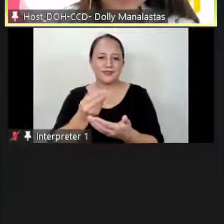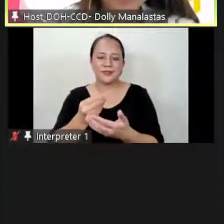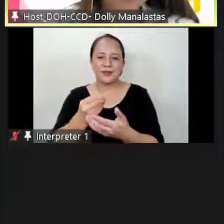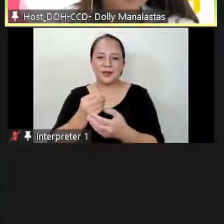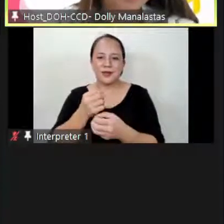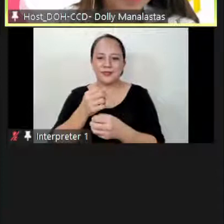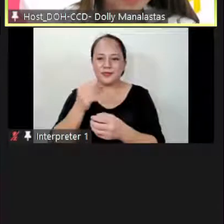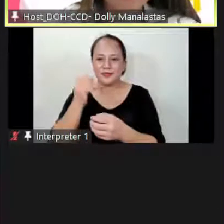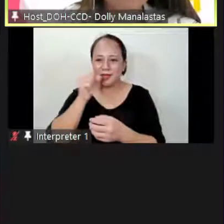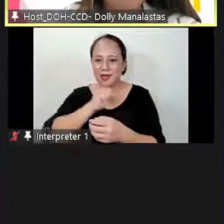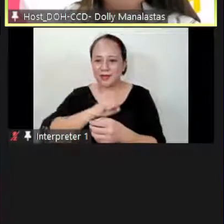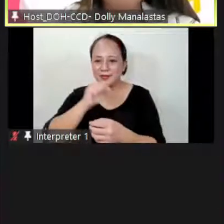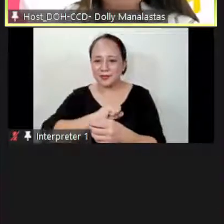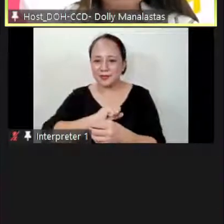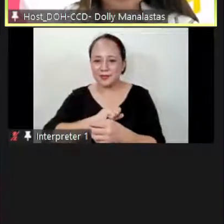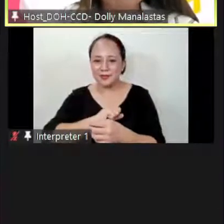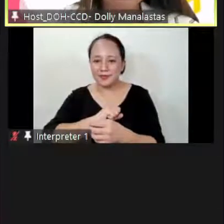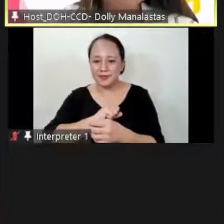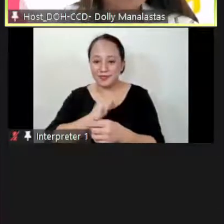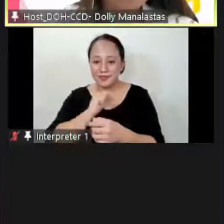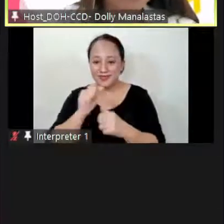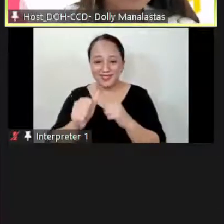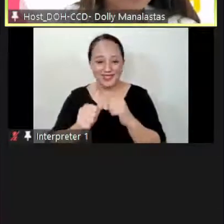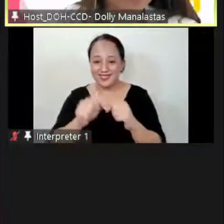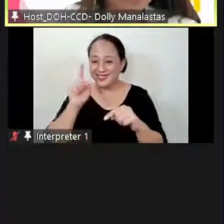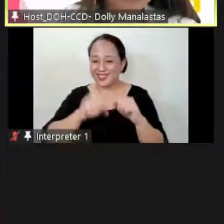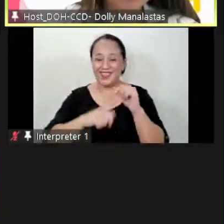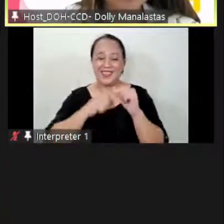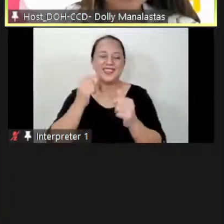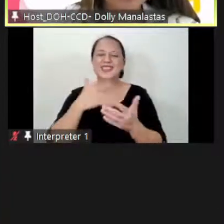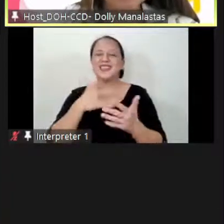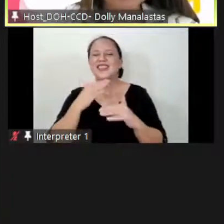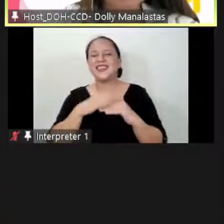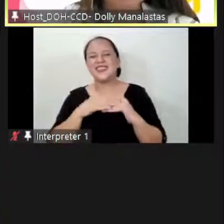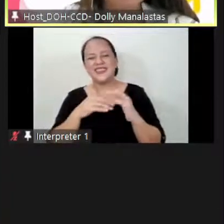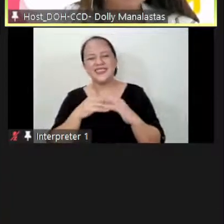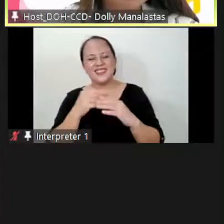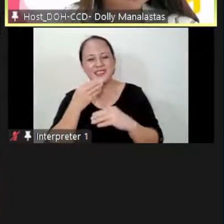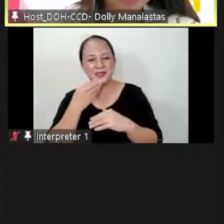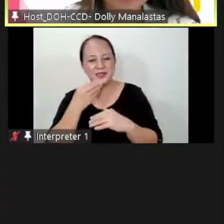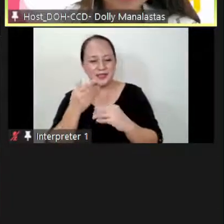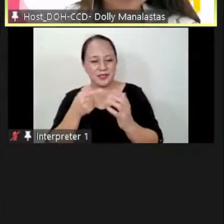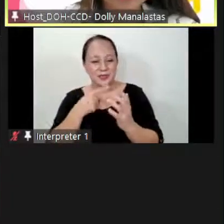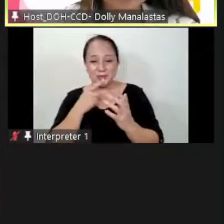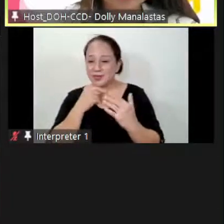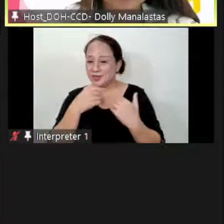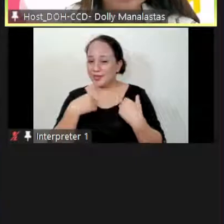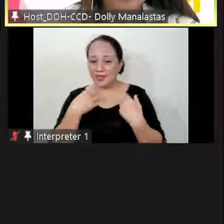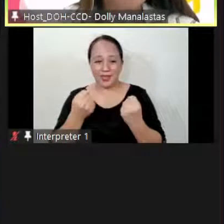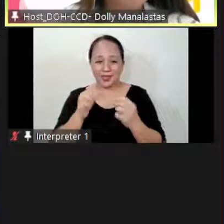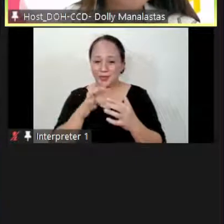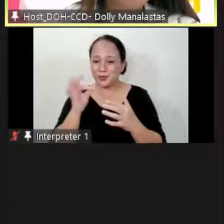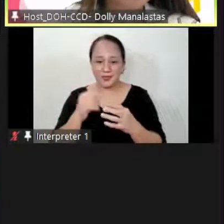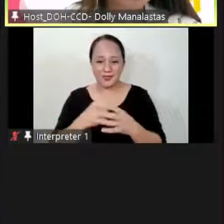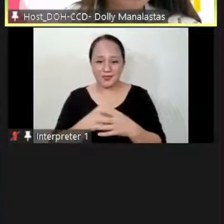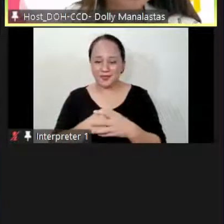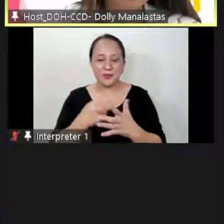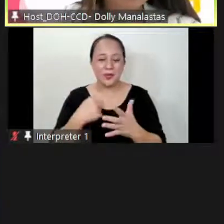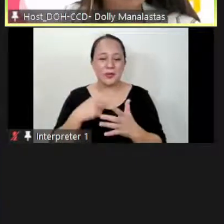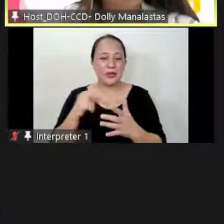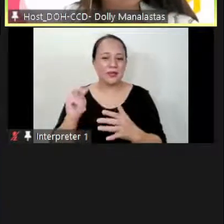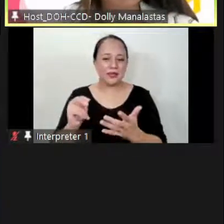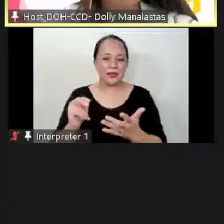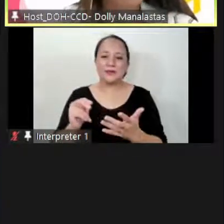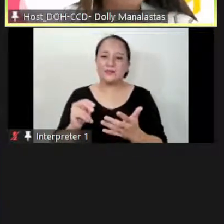we really cannot deny that we have this comfort food that's sometimes not the healthiest choice. And with this, we need